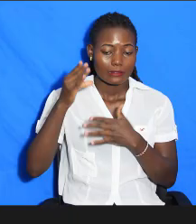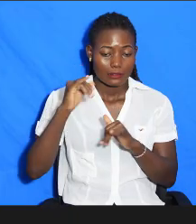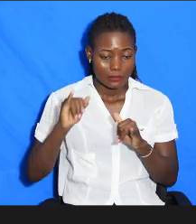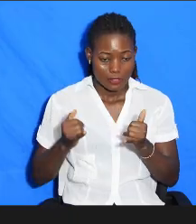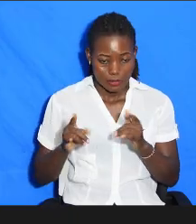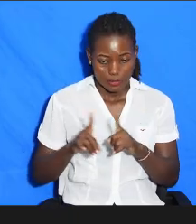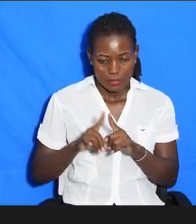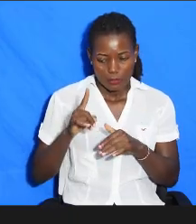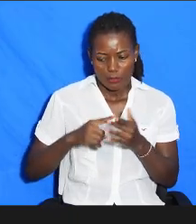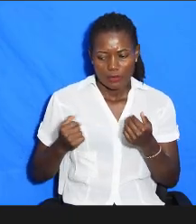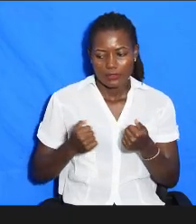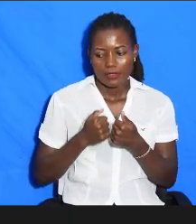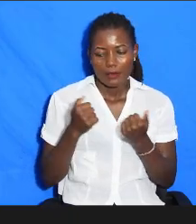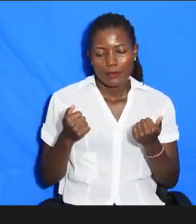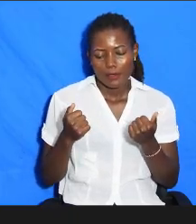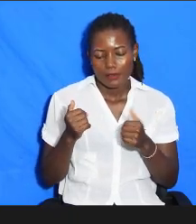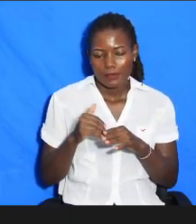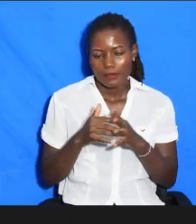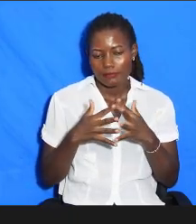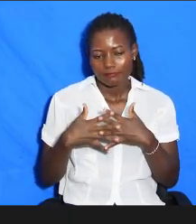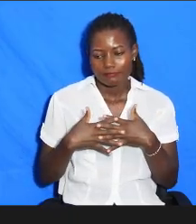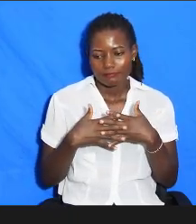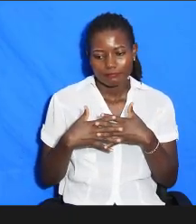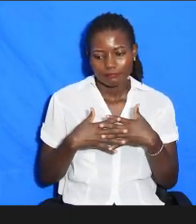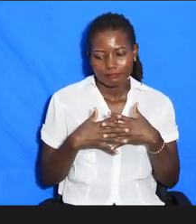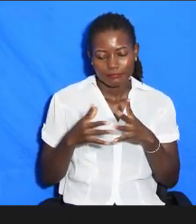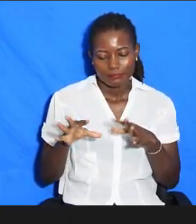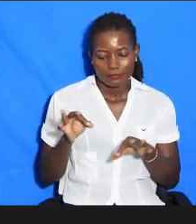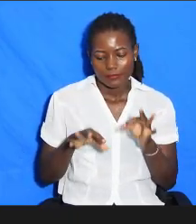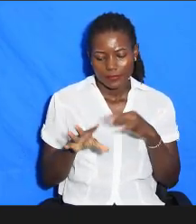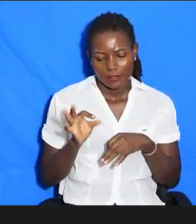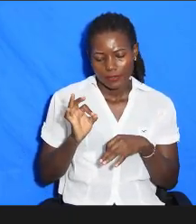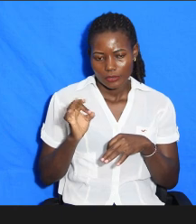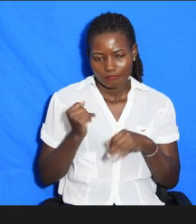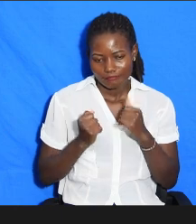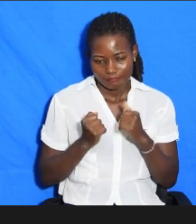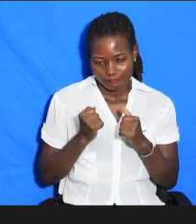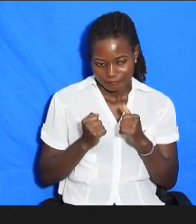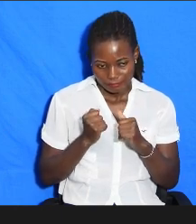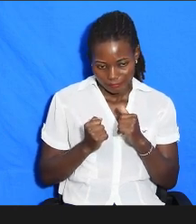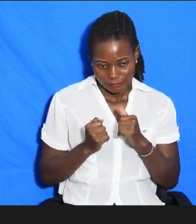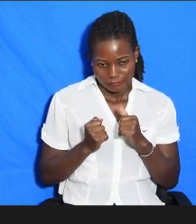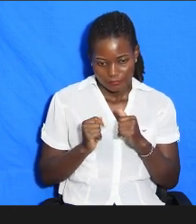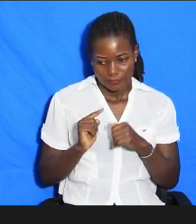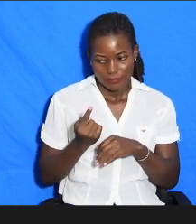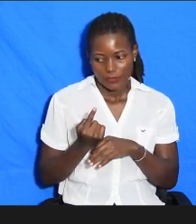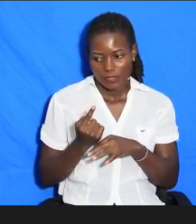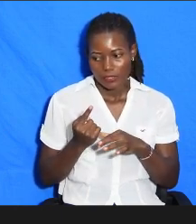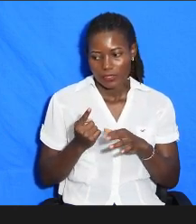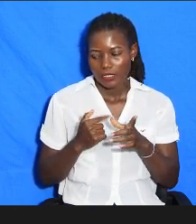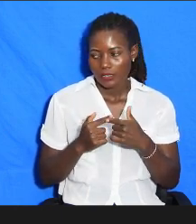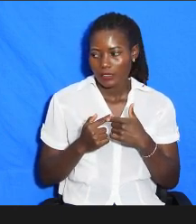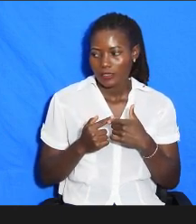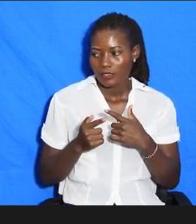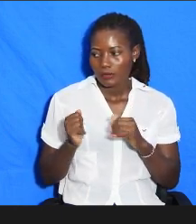that what normally happens in US trials. If you see the US trials, they normally run fast in the US trials. You might end up somebody running